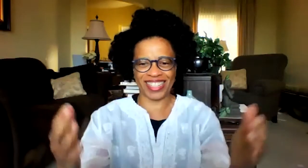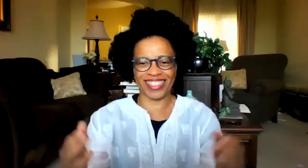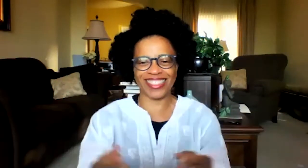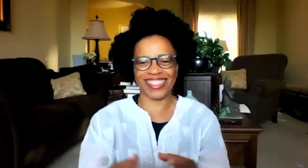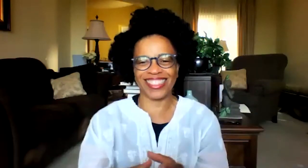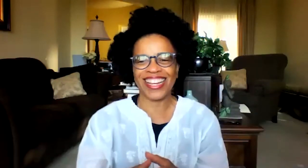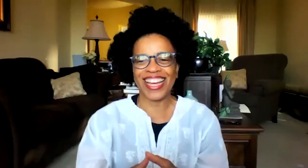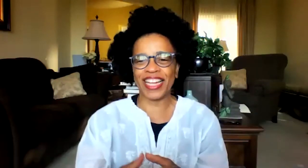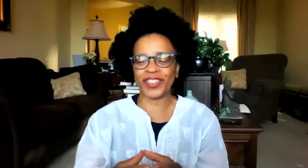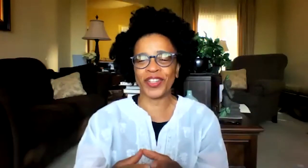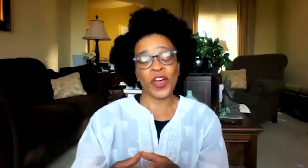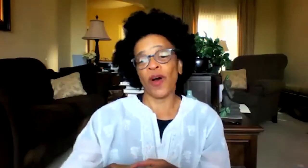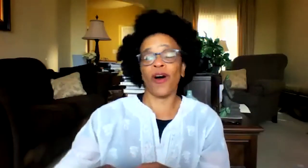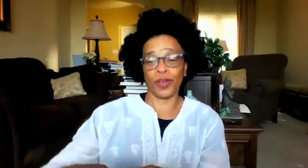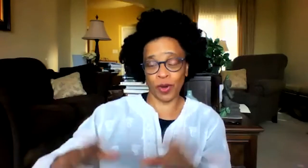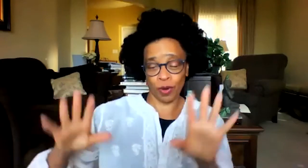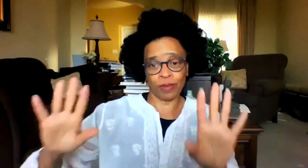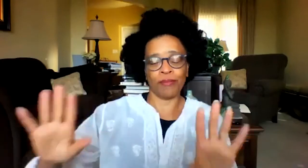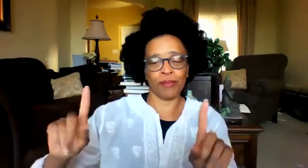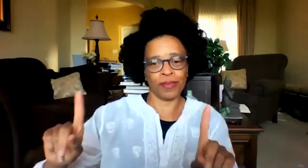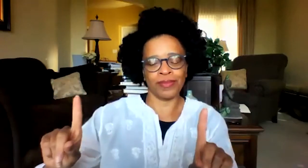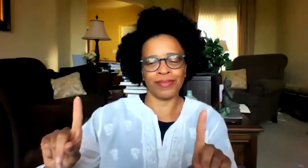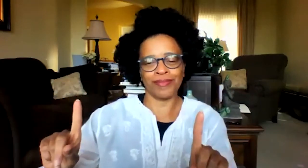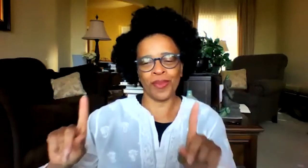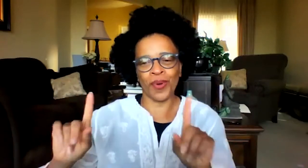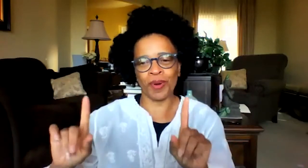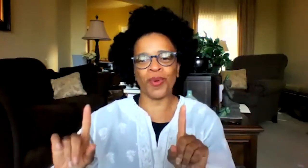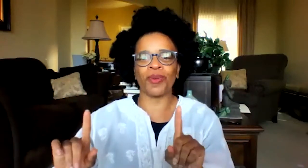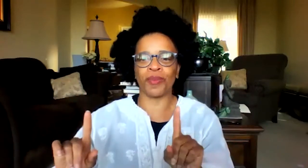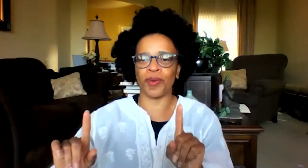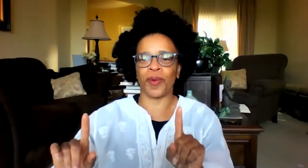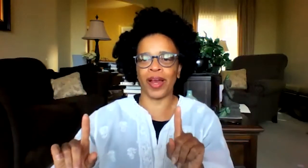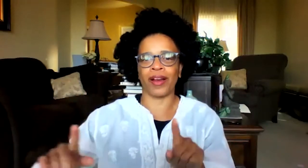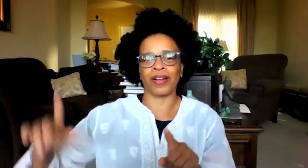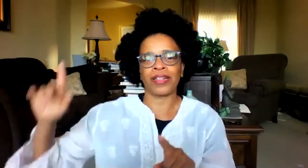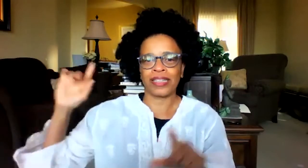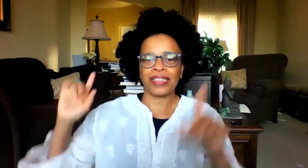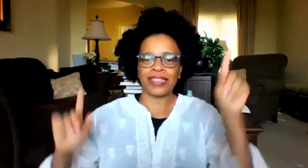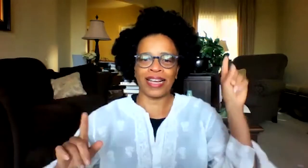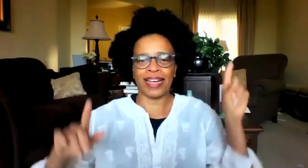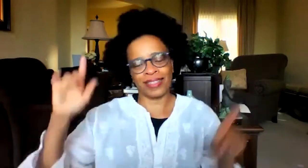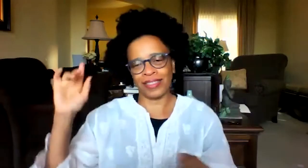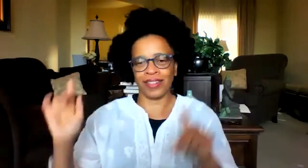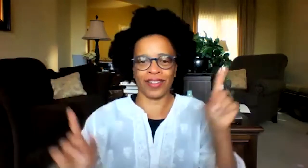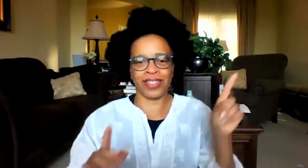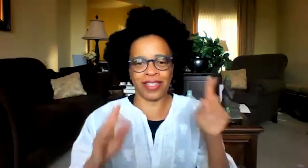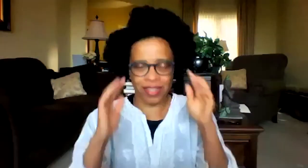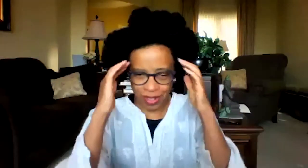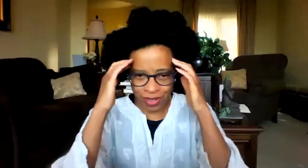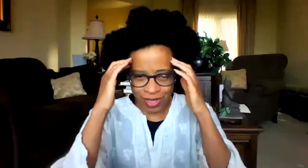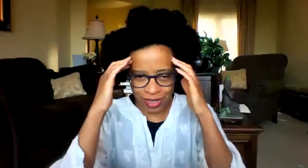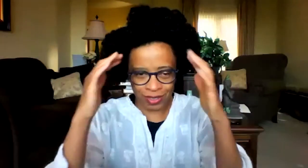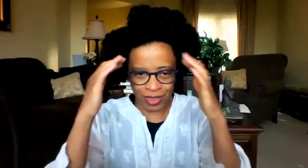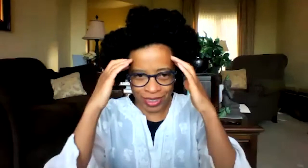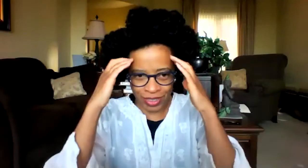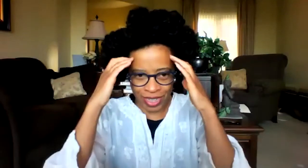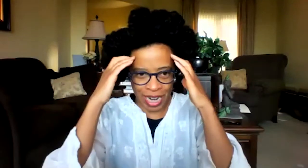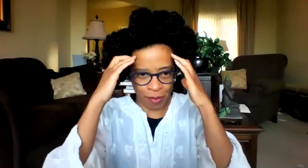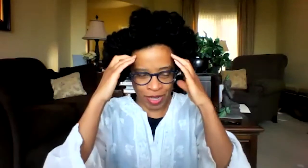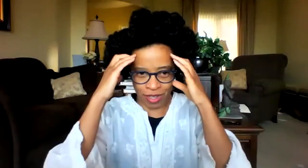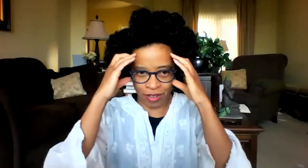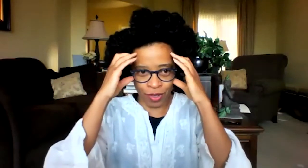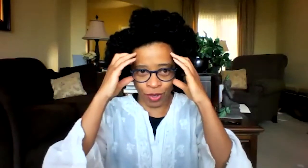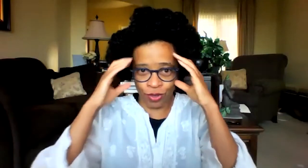visual, right? And although more and more we're aware that there is still like